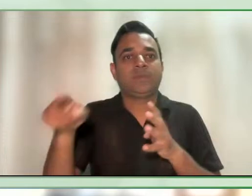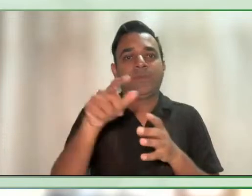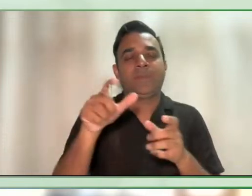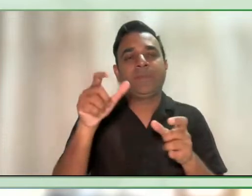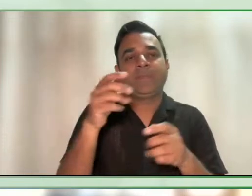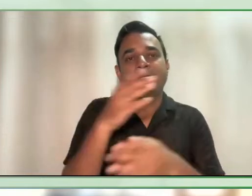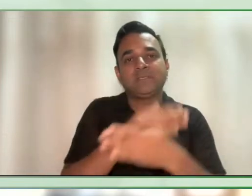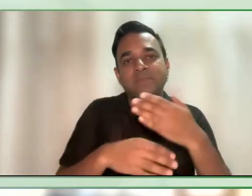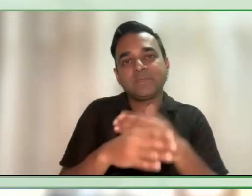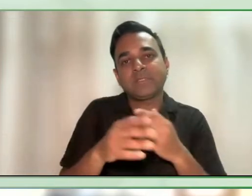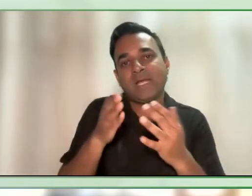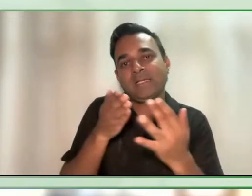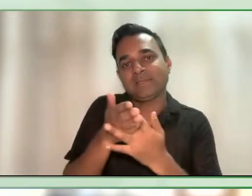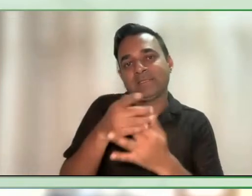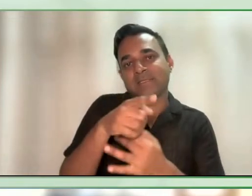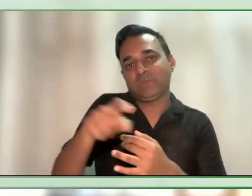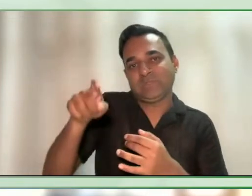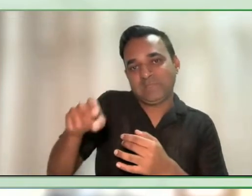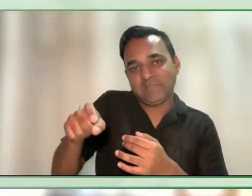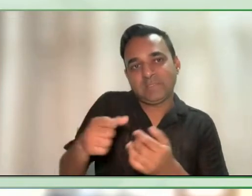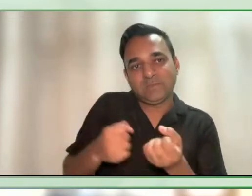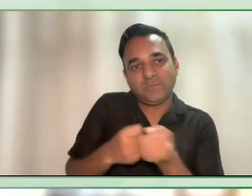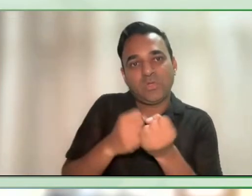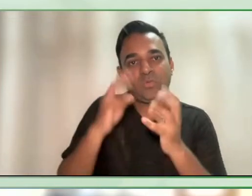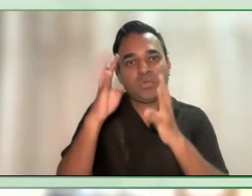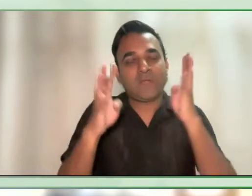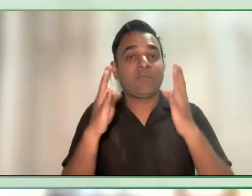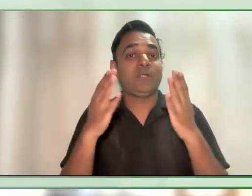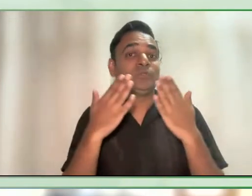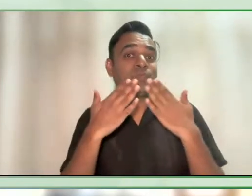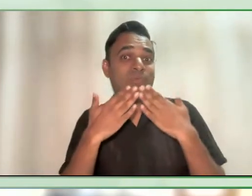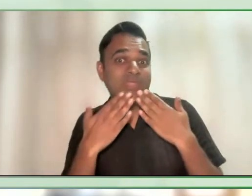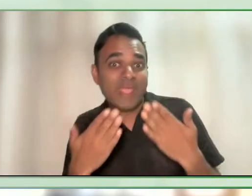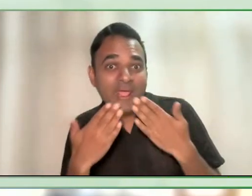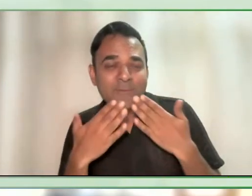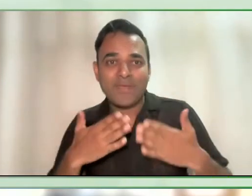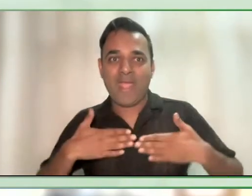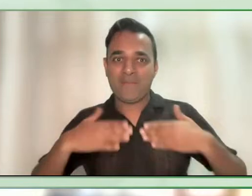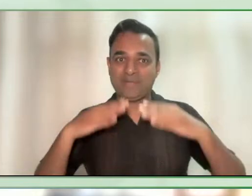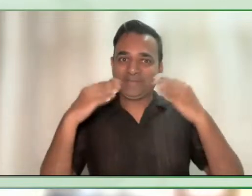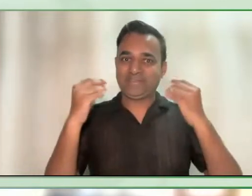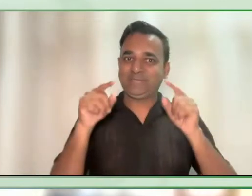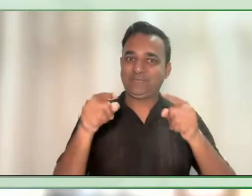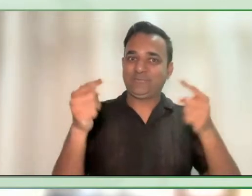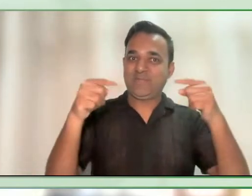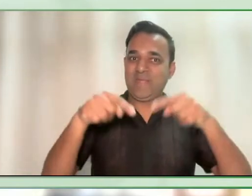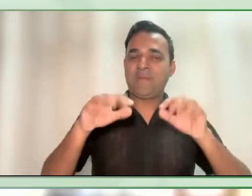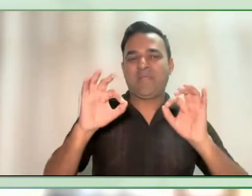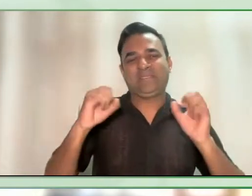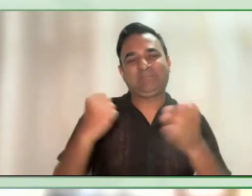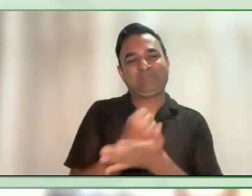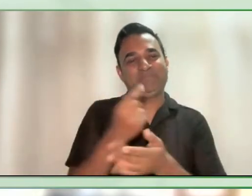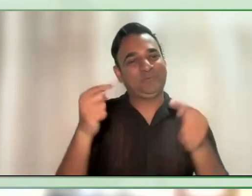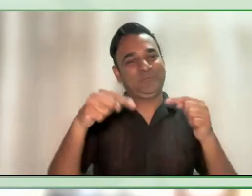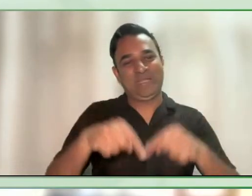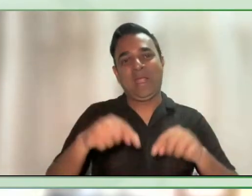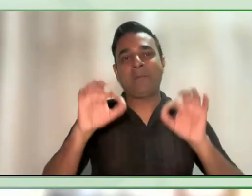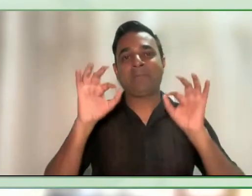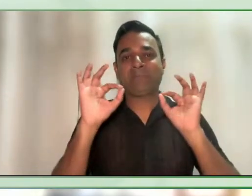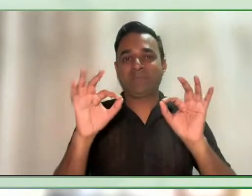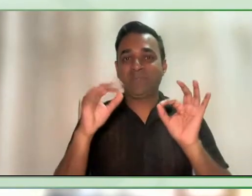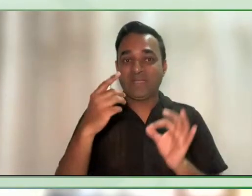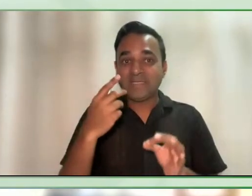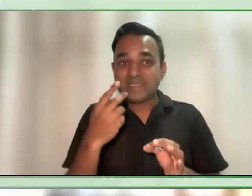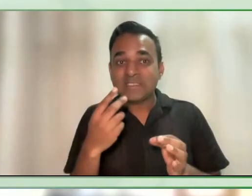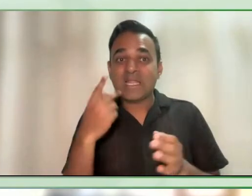And may I thank you on my behalf, and I think of everybody else's behalf, whether in front of me now or watching the